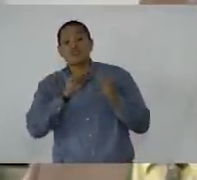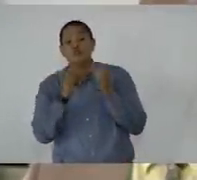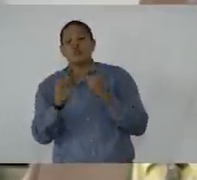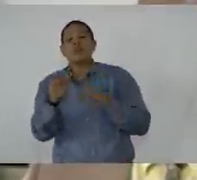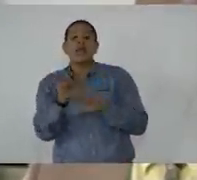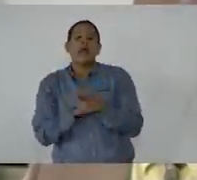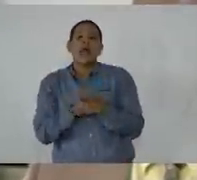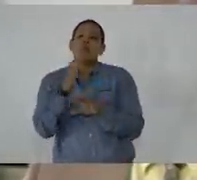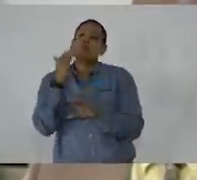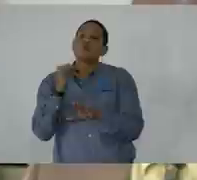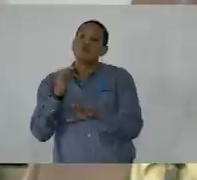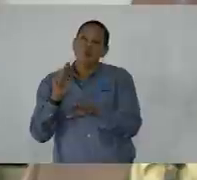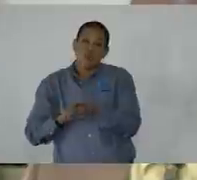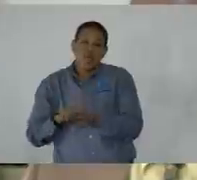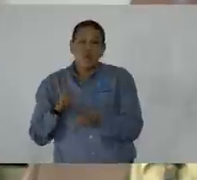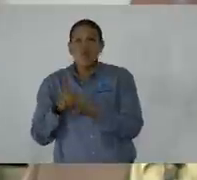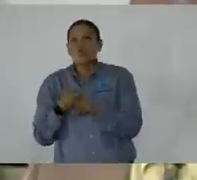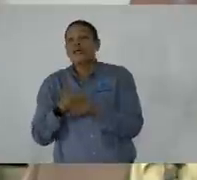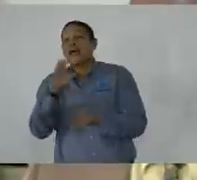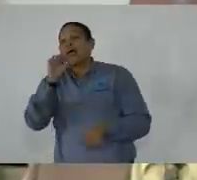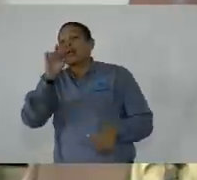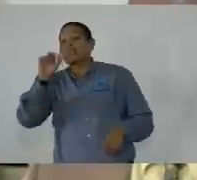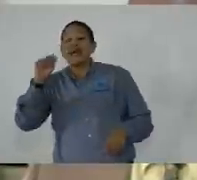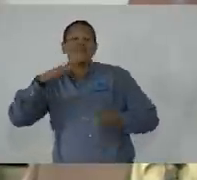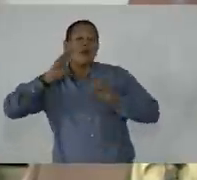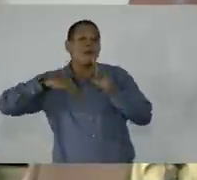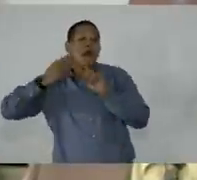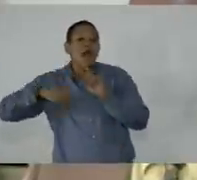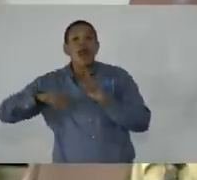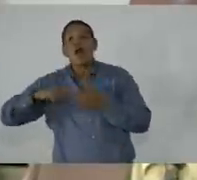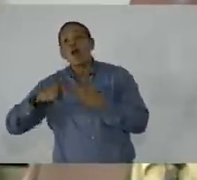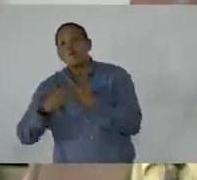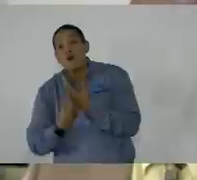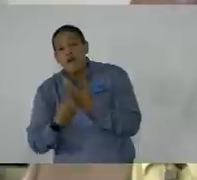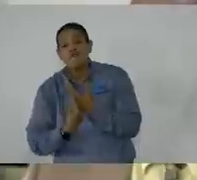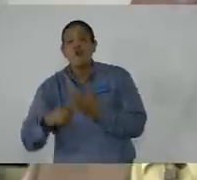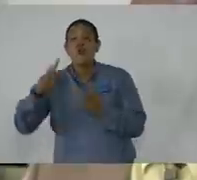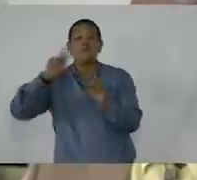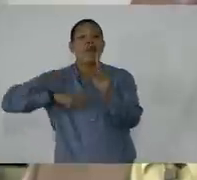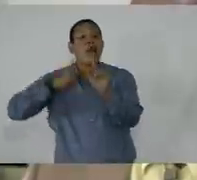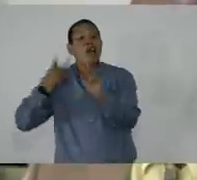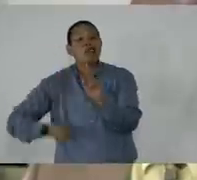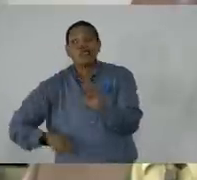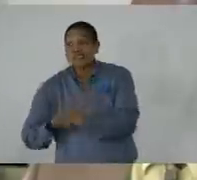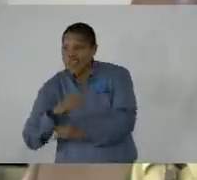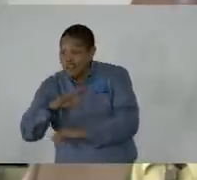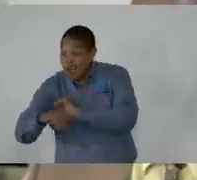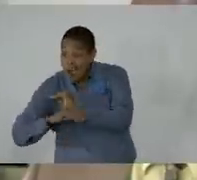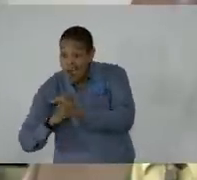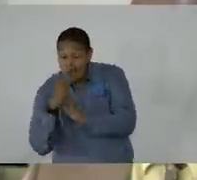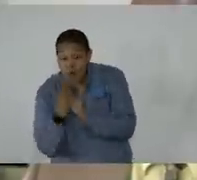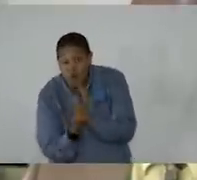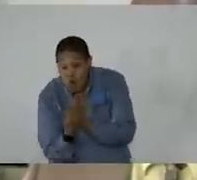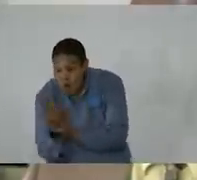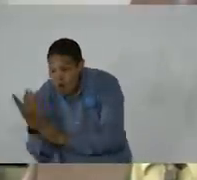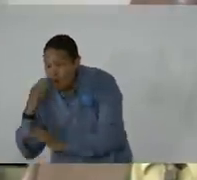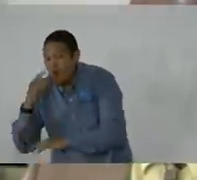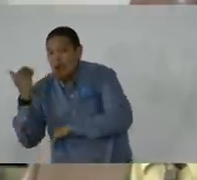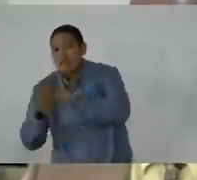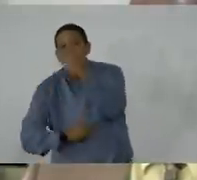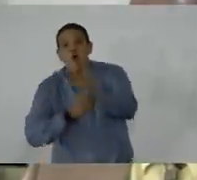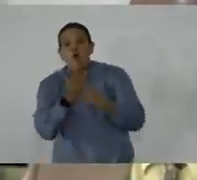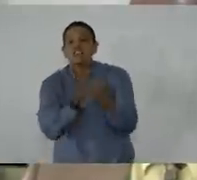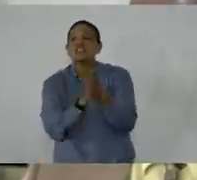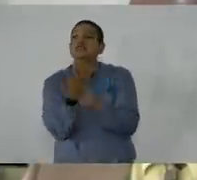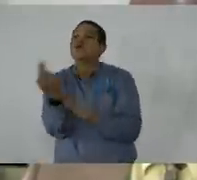yam, sweet potato, cassava, banana, breadfruit, and plantains, which are to be grown and processed to